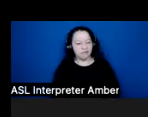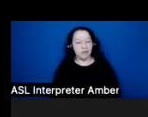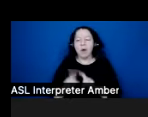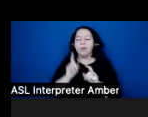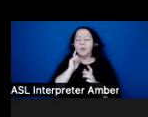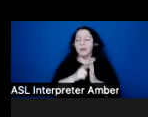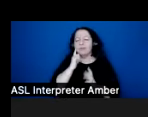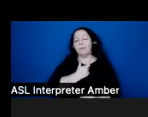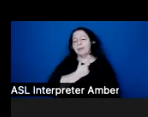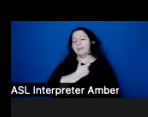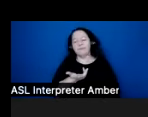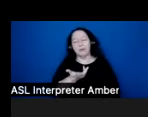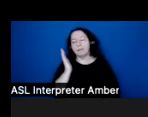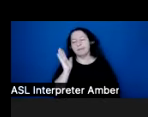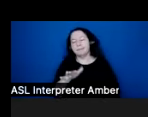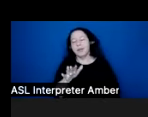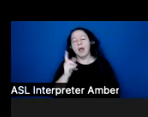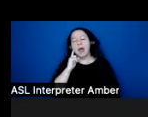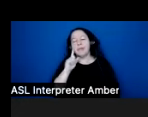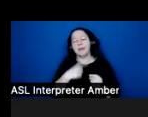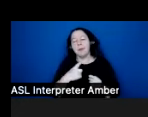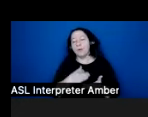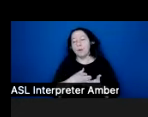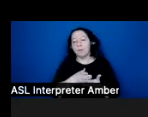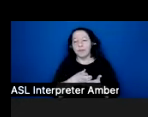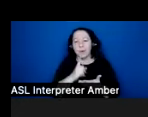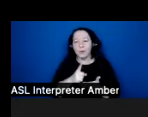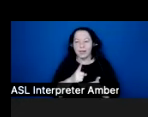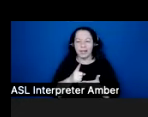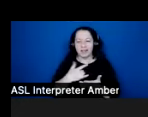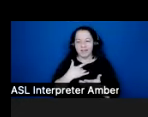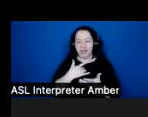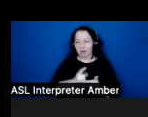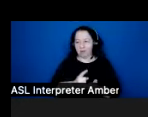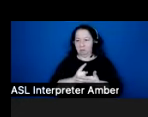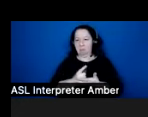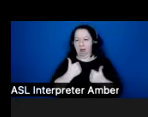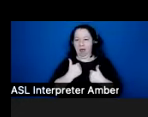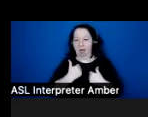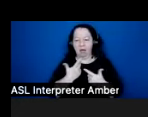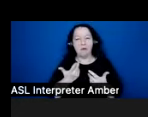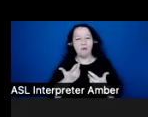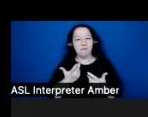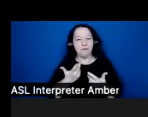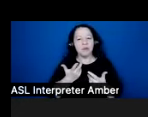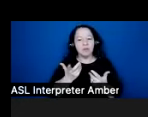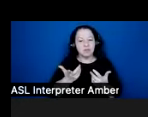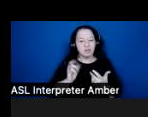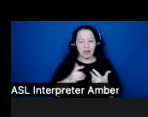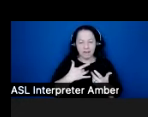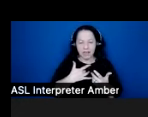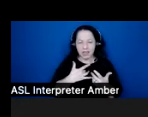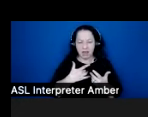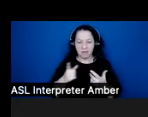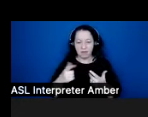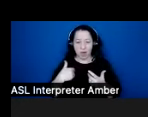least, I think a lot about the privilege of that too, right? That there are folks who don't, are